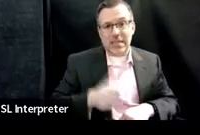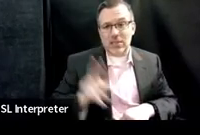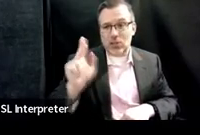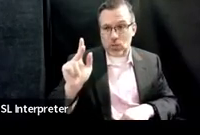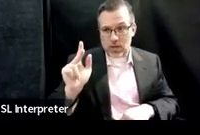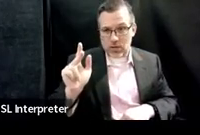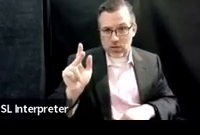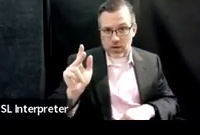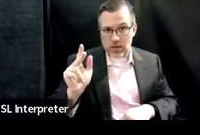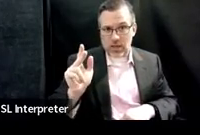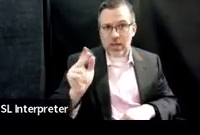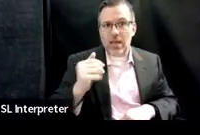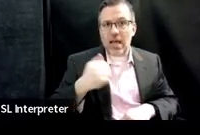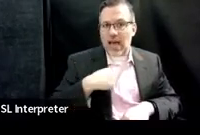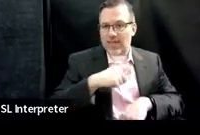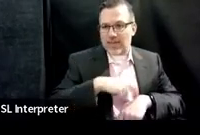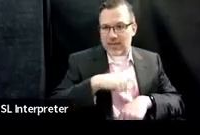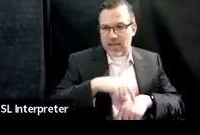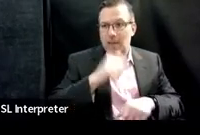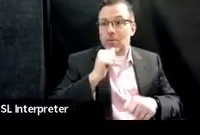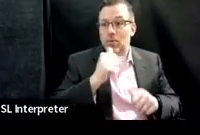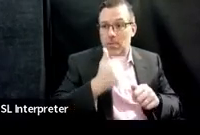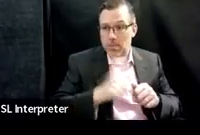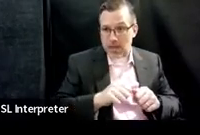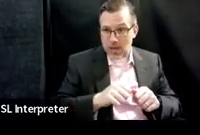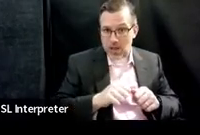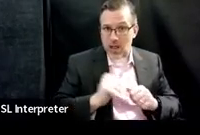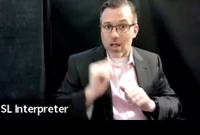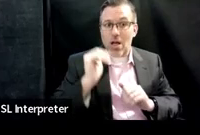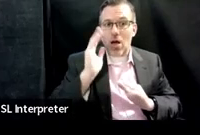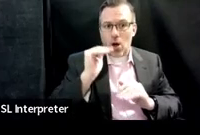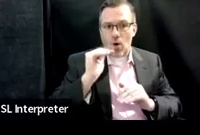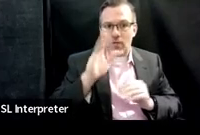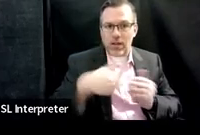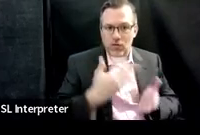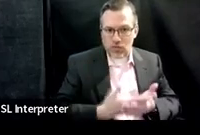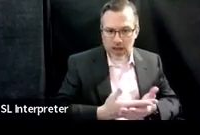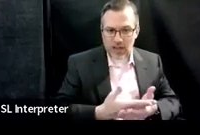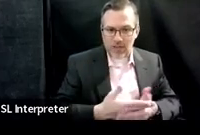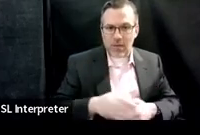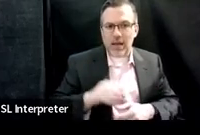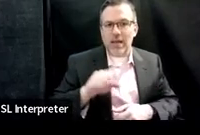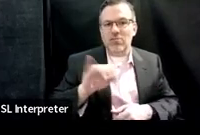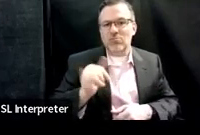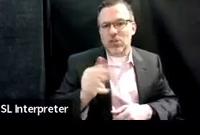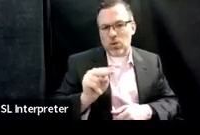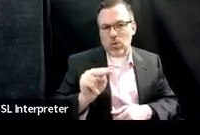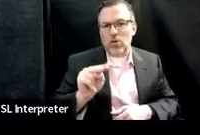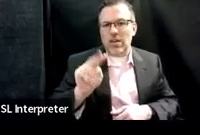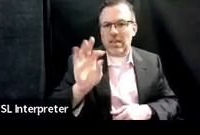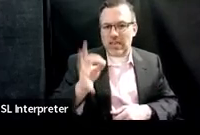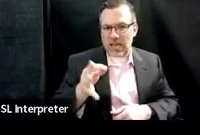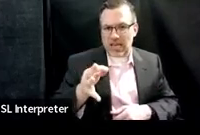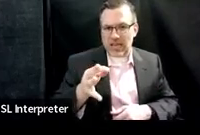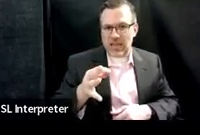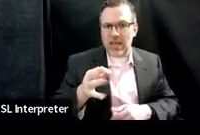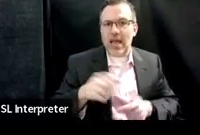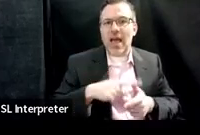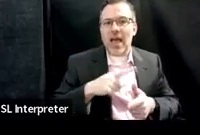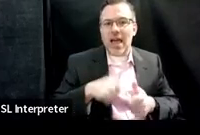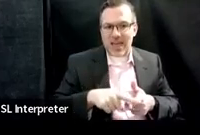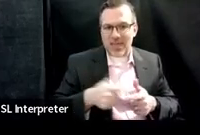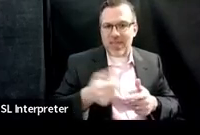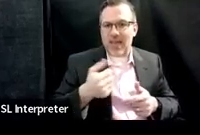time for mail. And so it can get to them hopefully by 1/9/23. And then they would have it in their hands for those